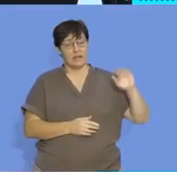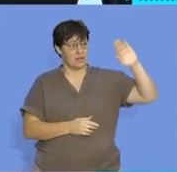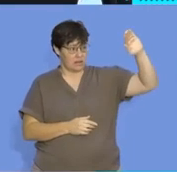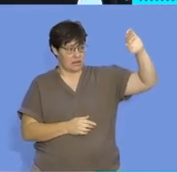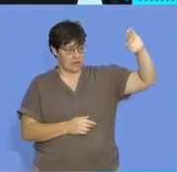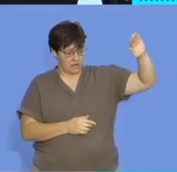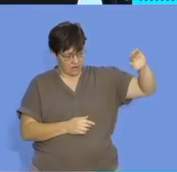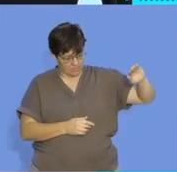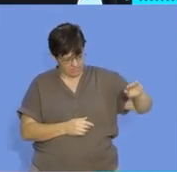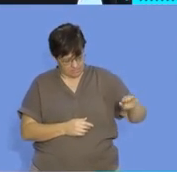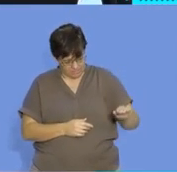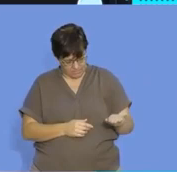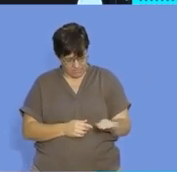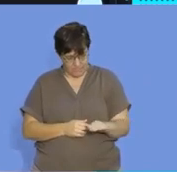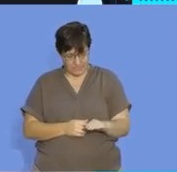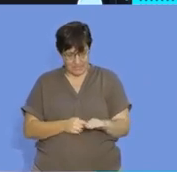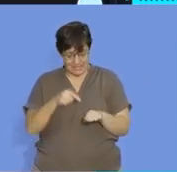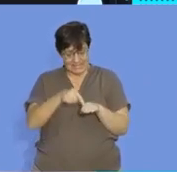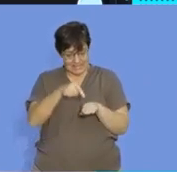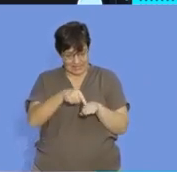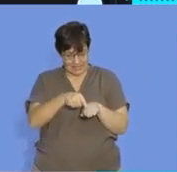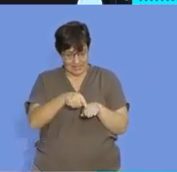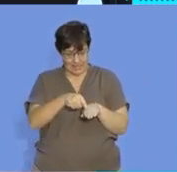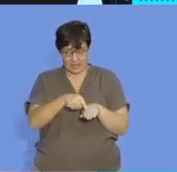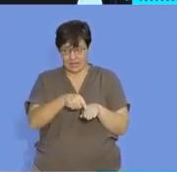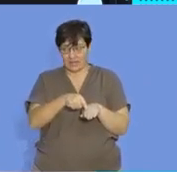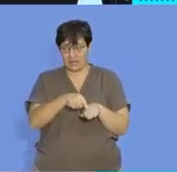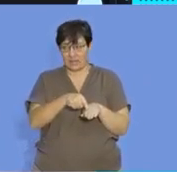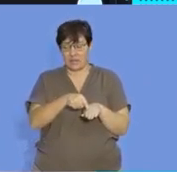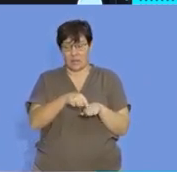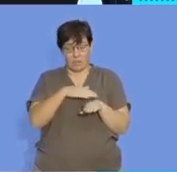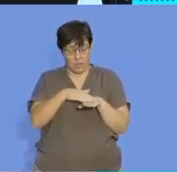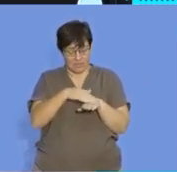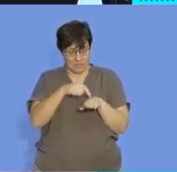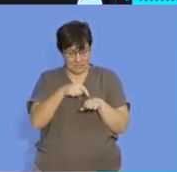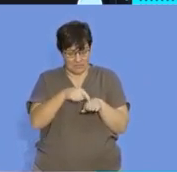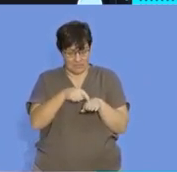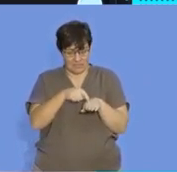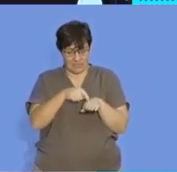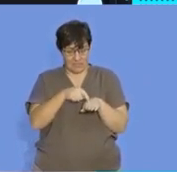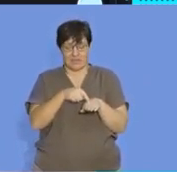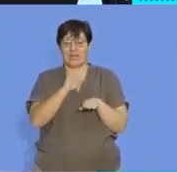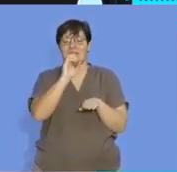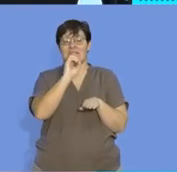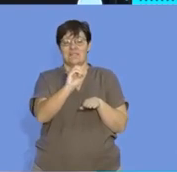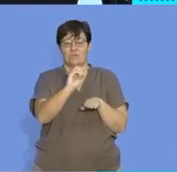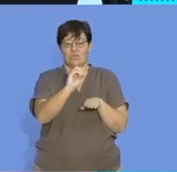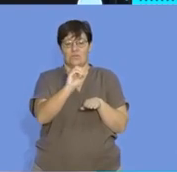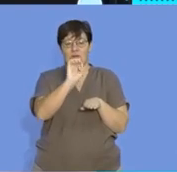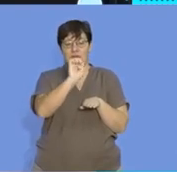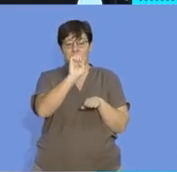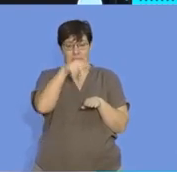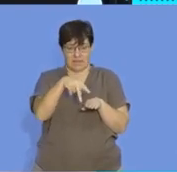it's going to come down. When it gets here, at the bottom, it has 0